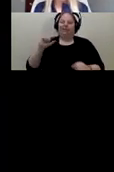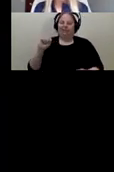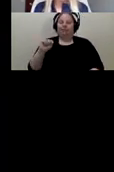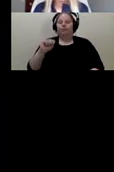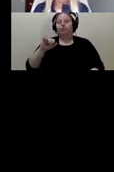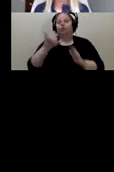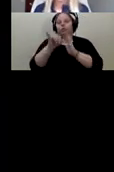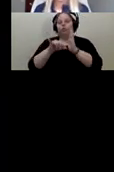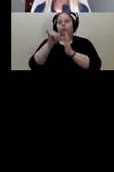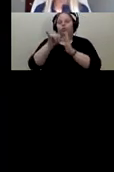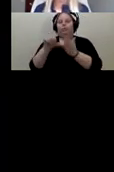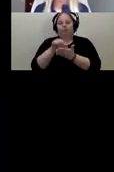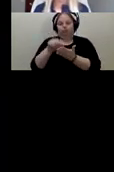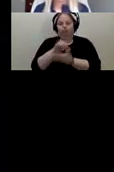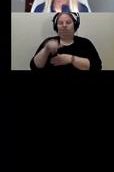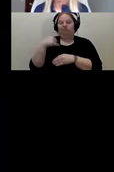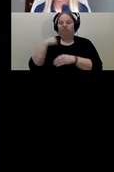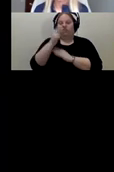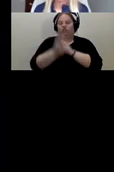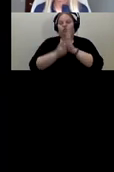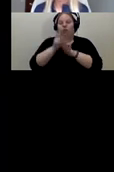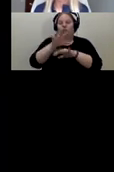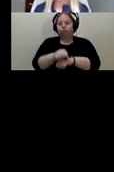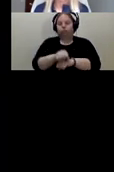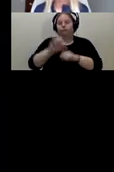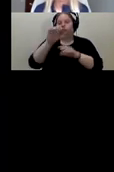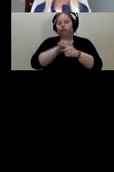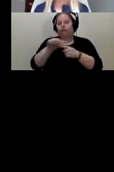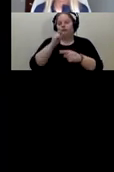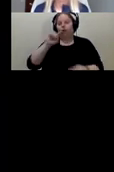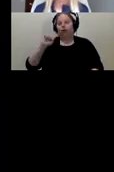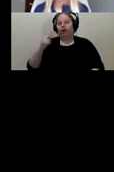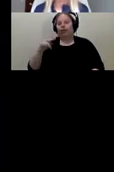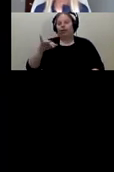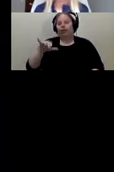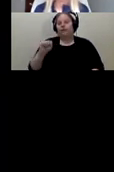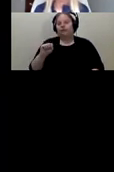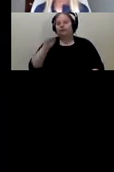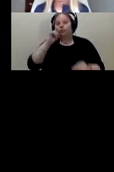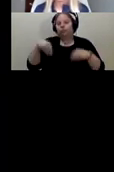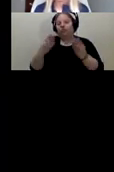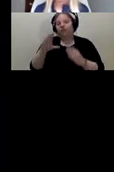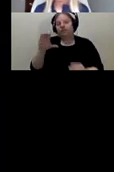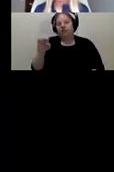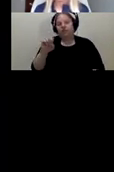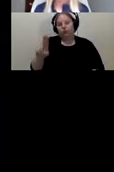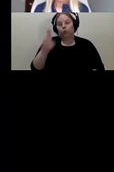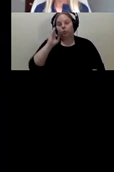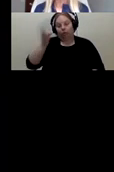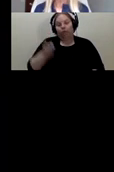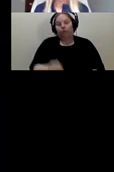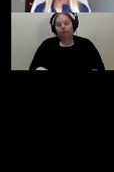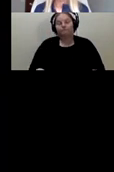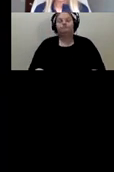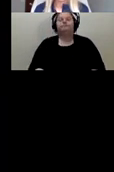And we have got 2 hours of ethics training today, and we will be providing continuing education units